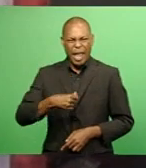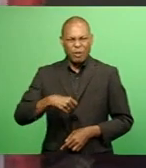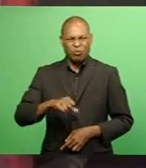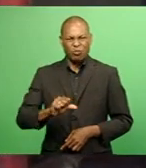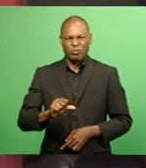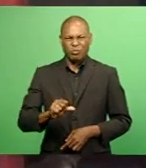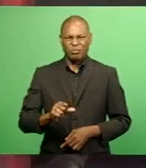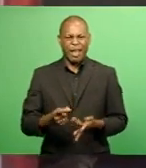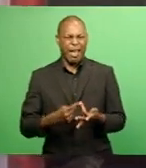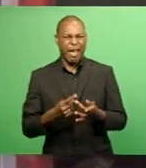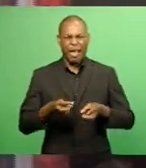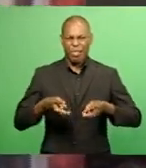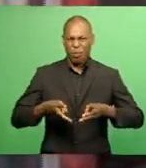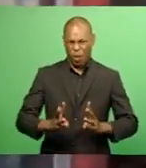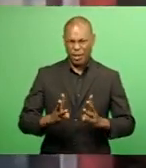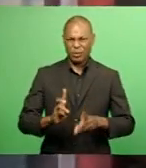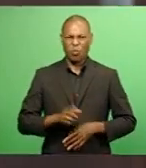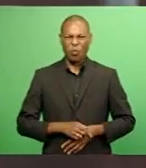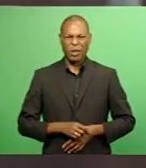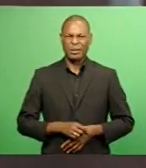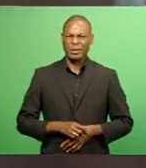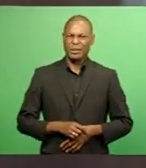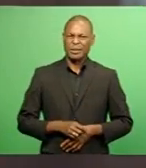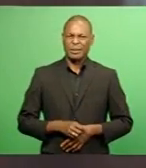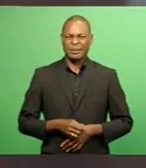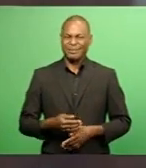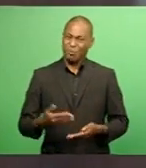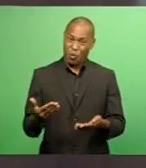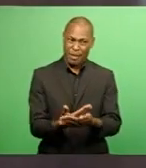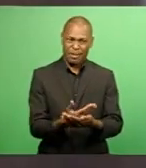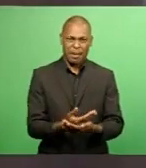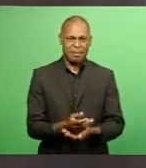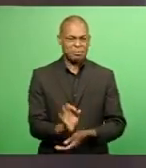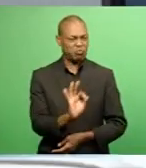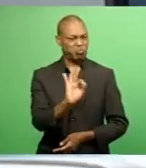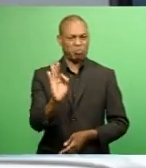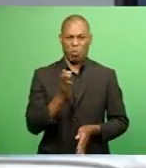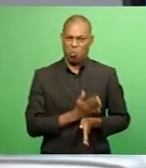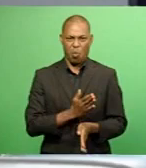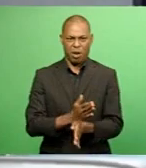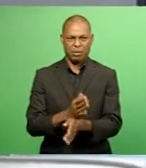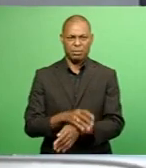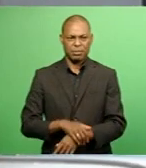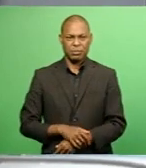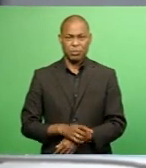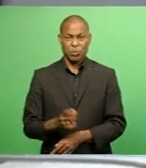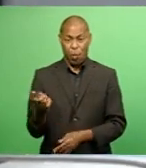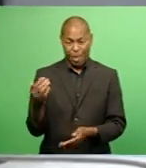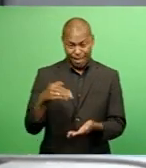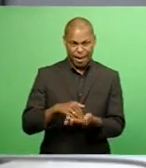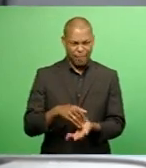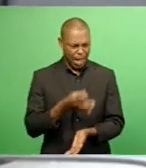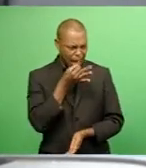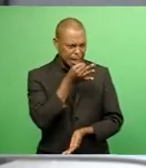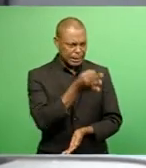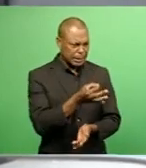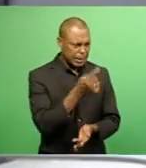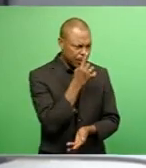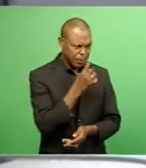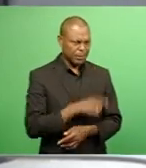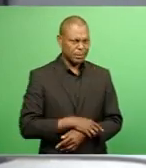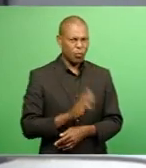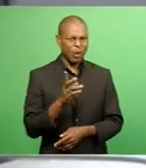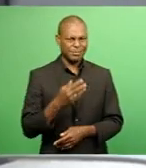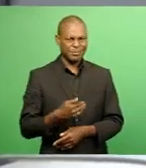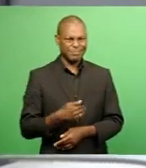vote-based supporters as a ticket to enter, but it did not work. So I came and I asked those people, they said no. I said, you know, I'm